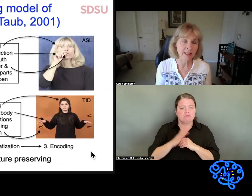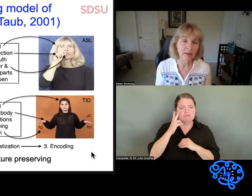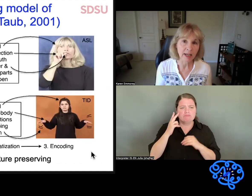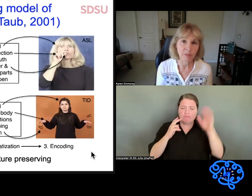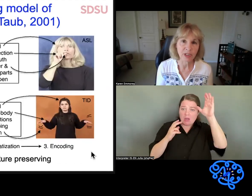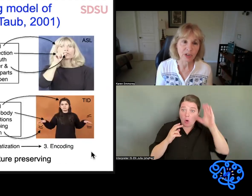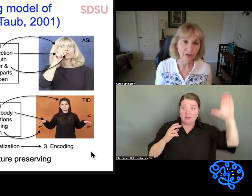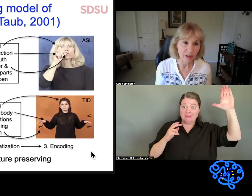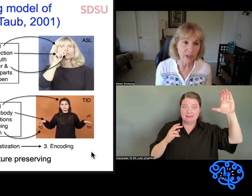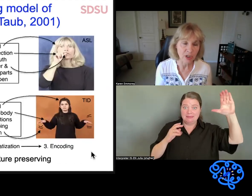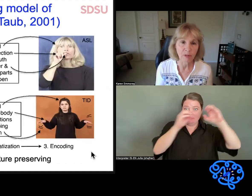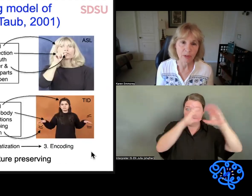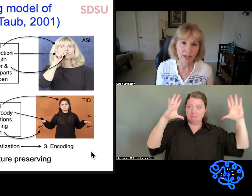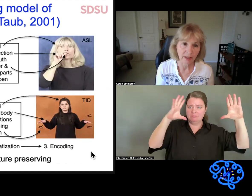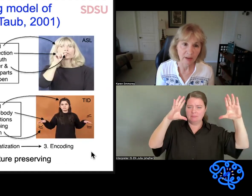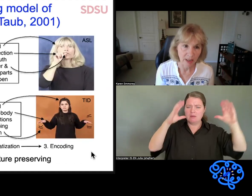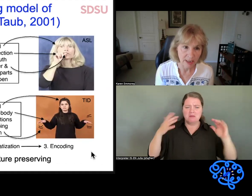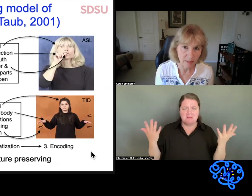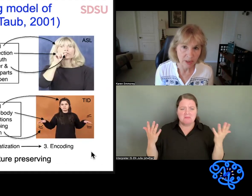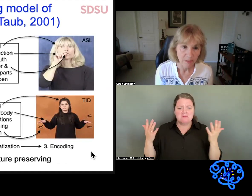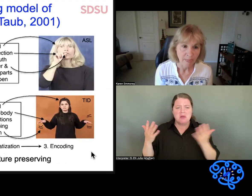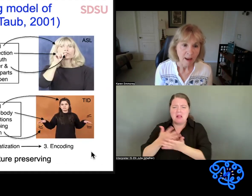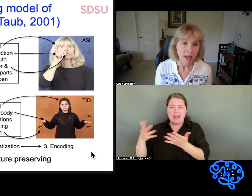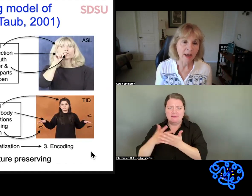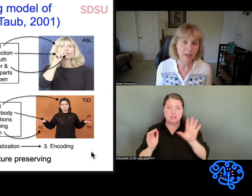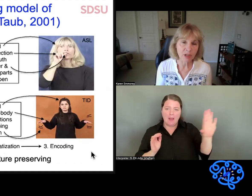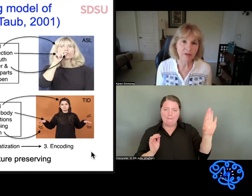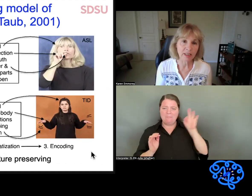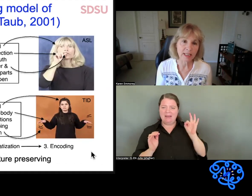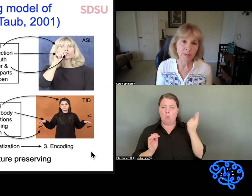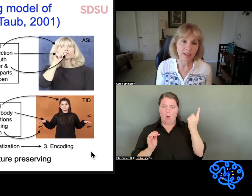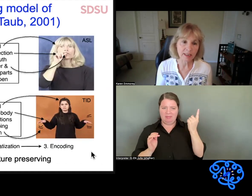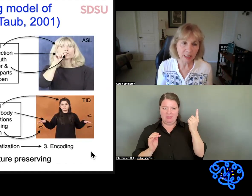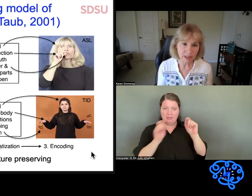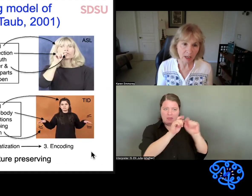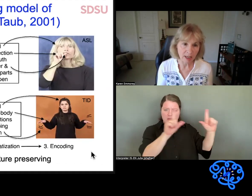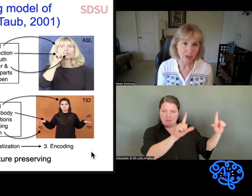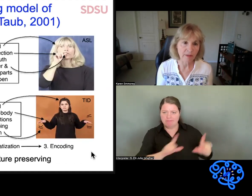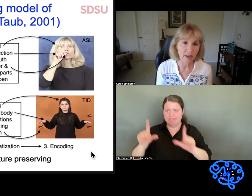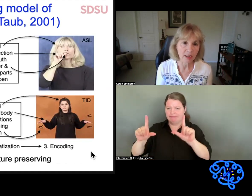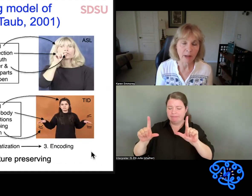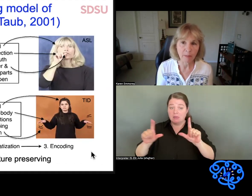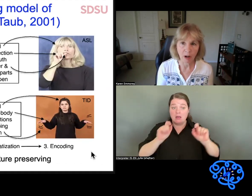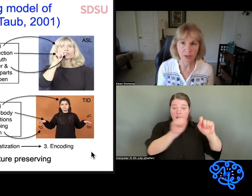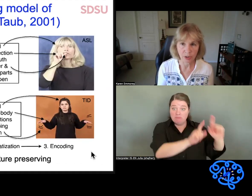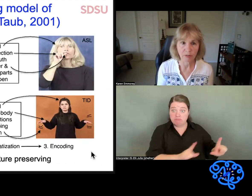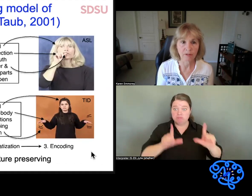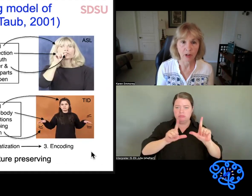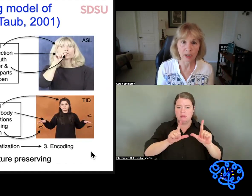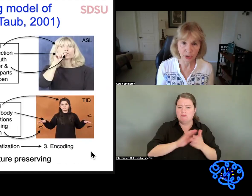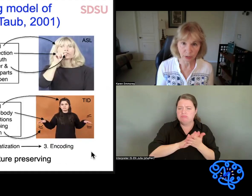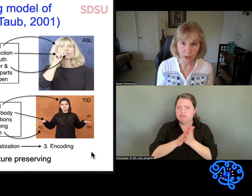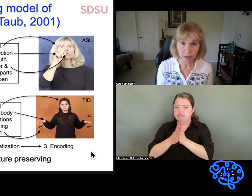may select a particular image to represent that concept. And that image then needs to be schematized so that it can map onto